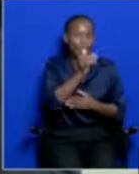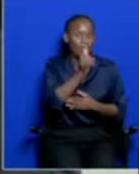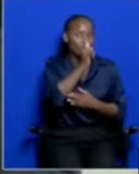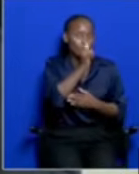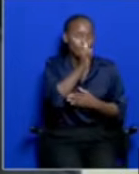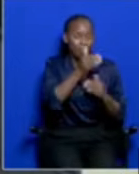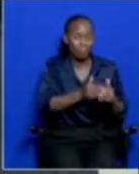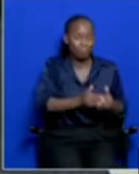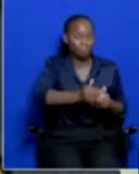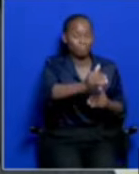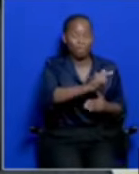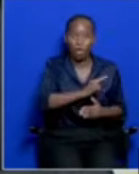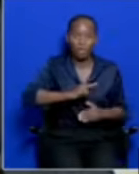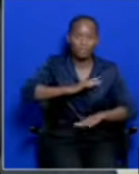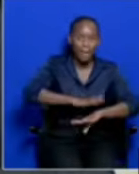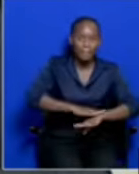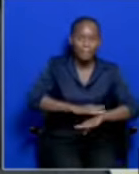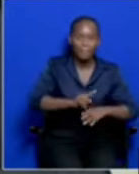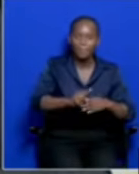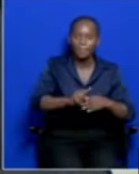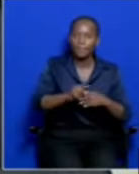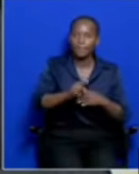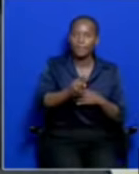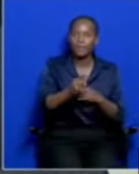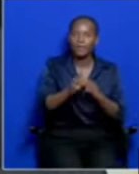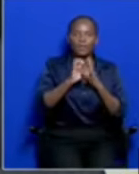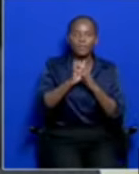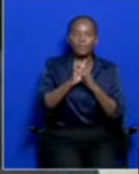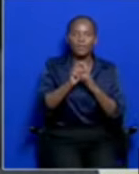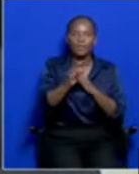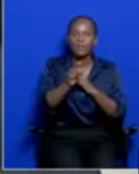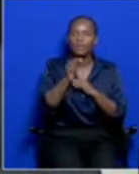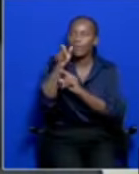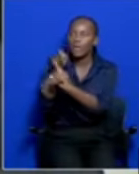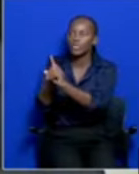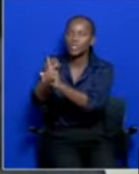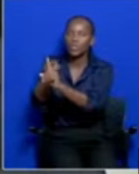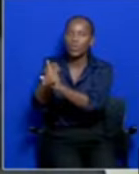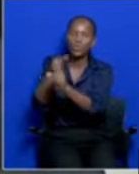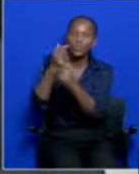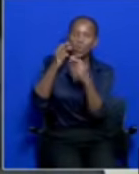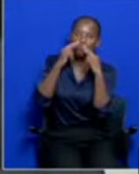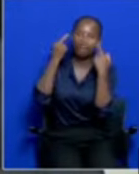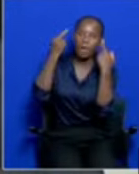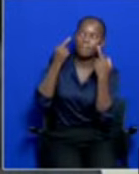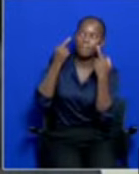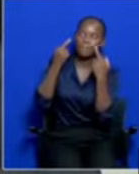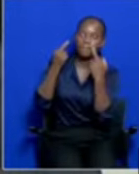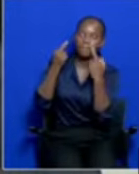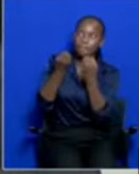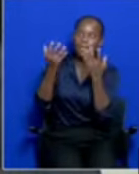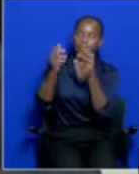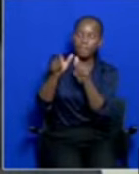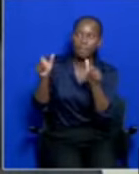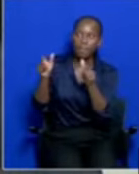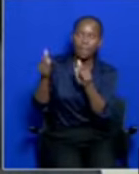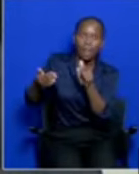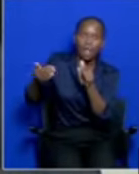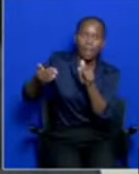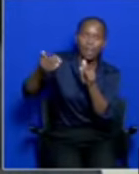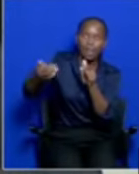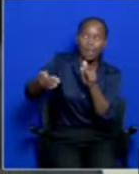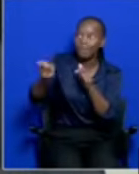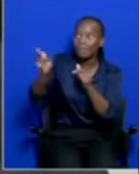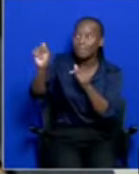rapist in EMPD, which Nomsama Sugu was doing. That case ran for